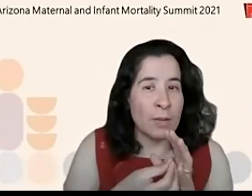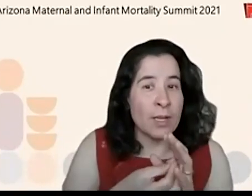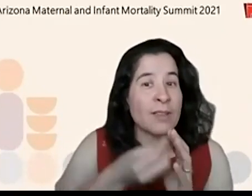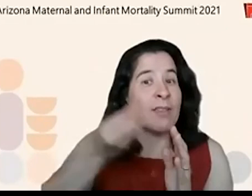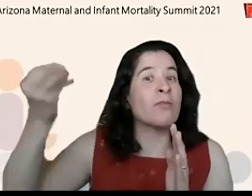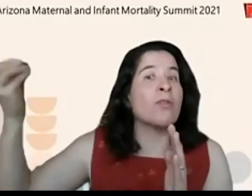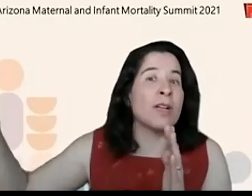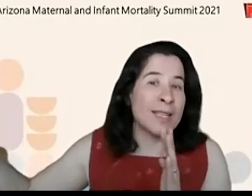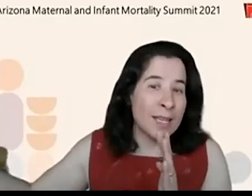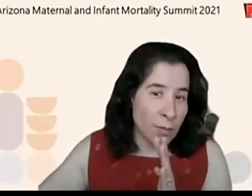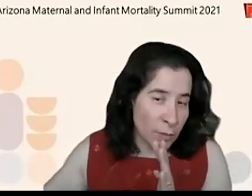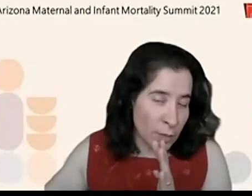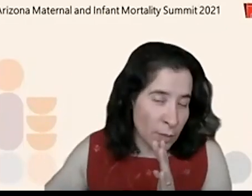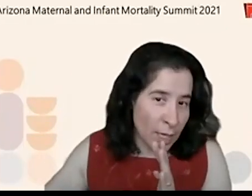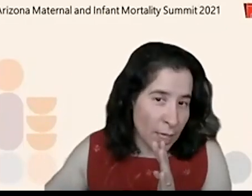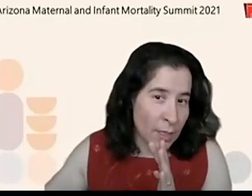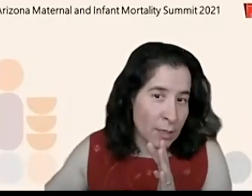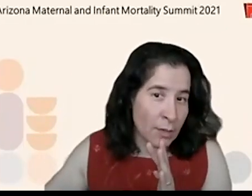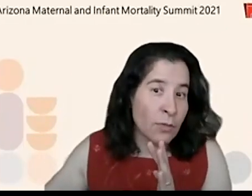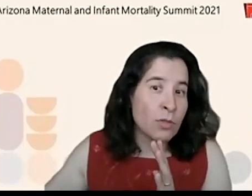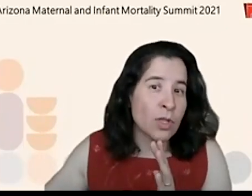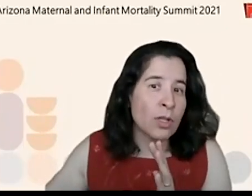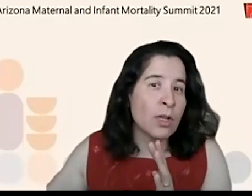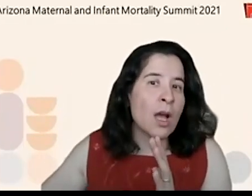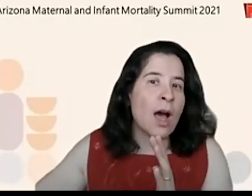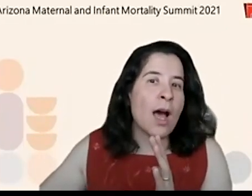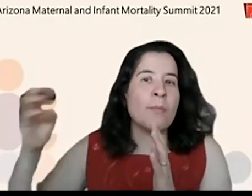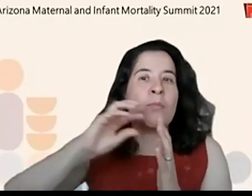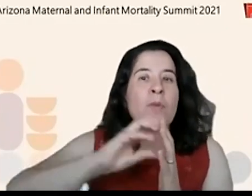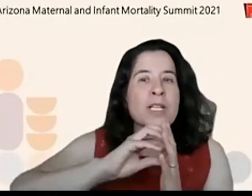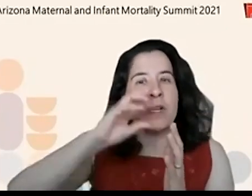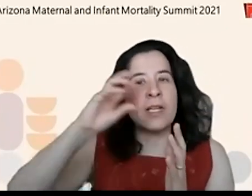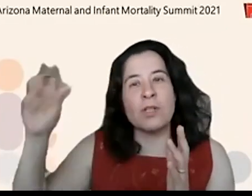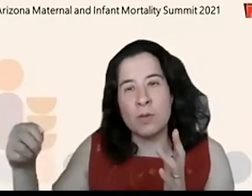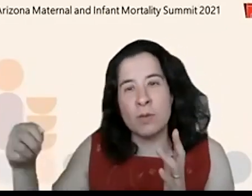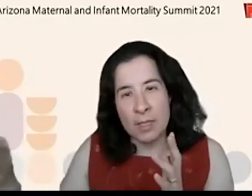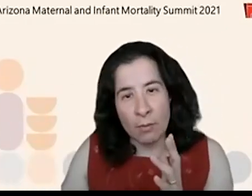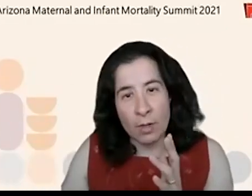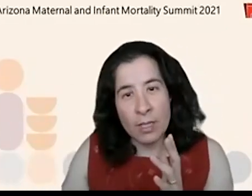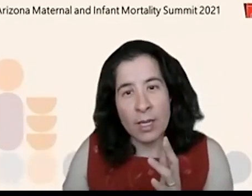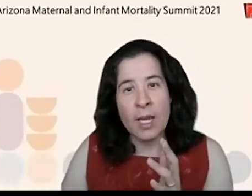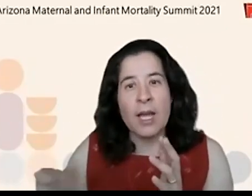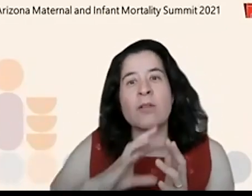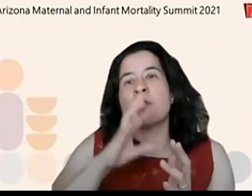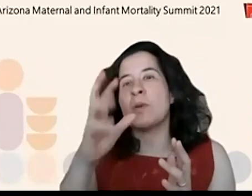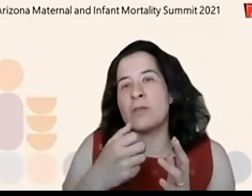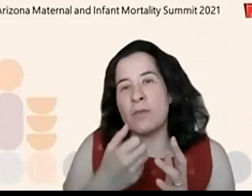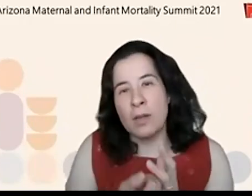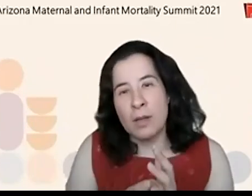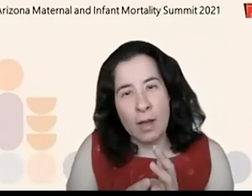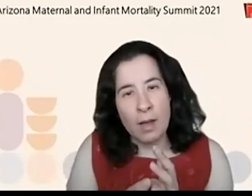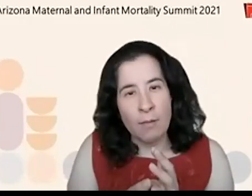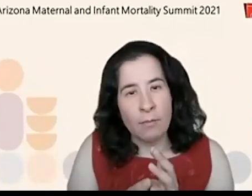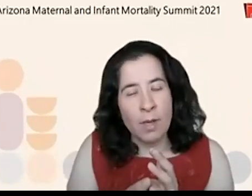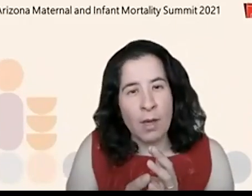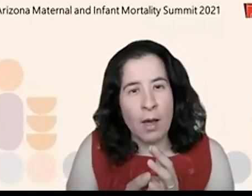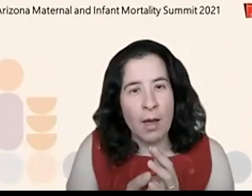gestational diabetes and therefore is at increased risk for diabetes in the future, breastfeeding reduces that risk, and also